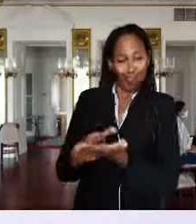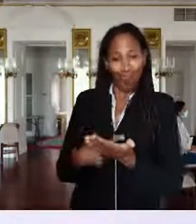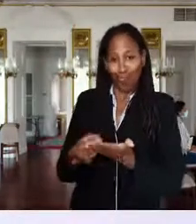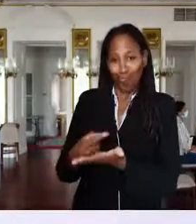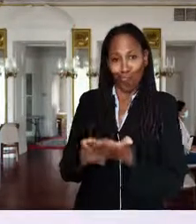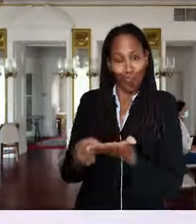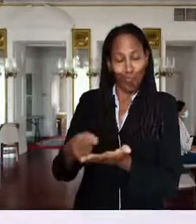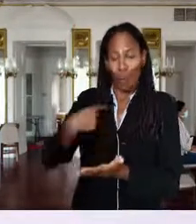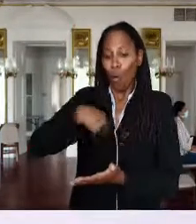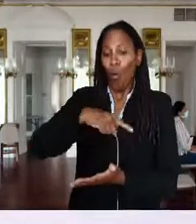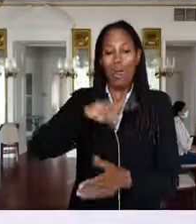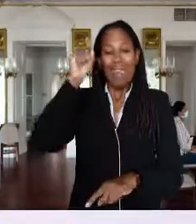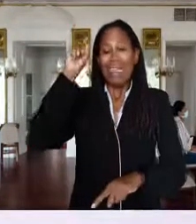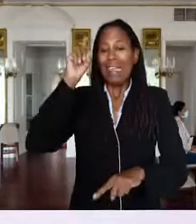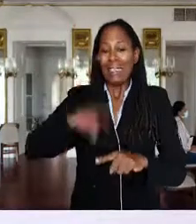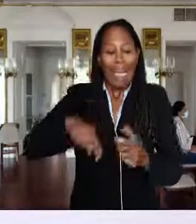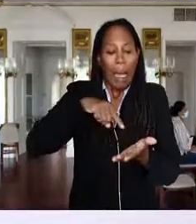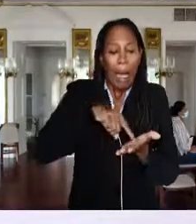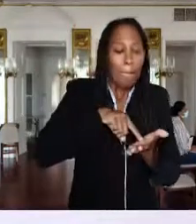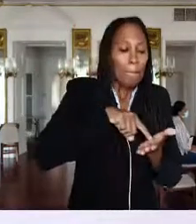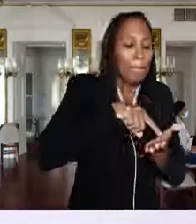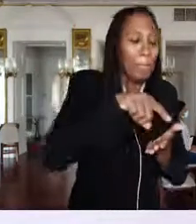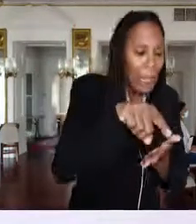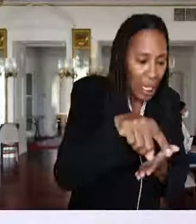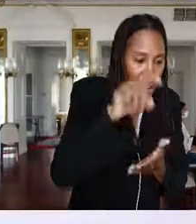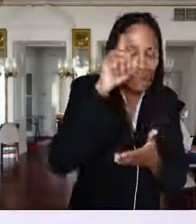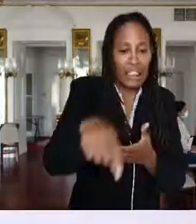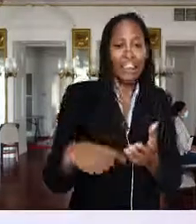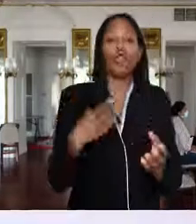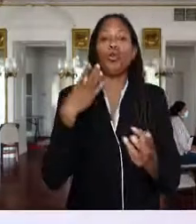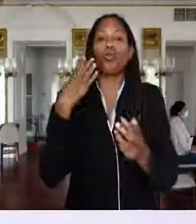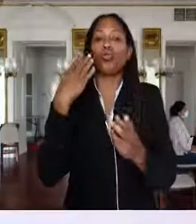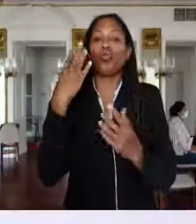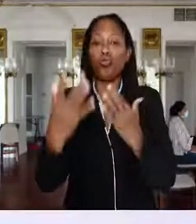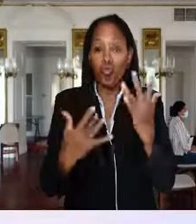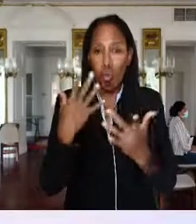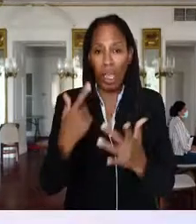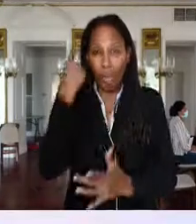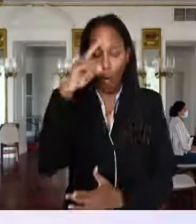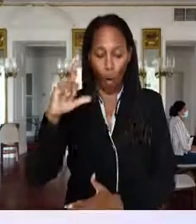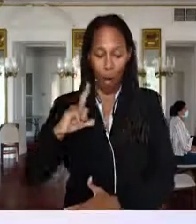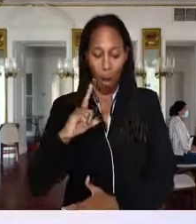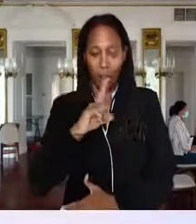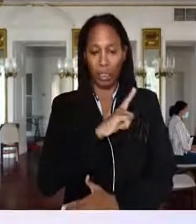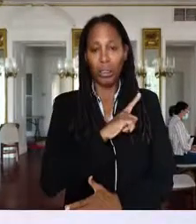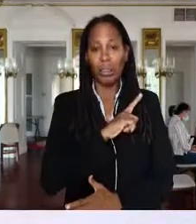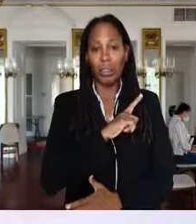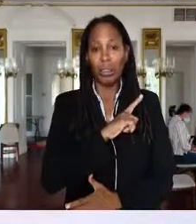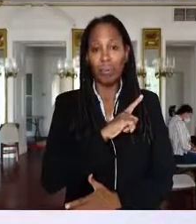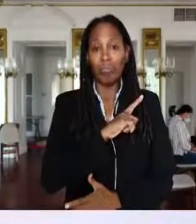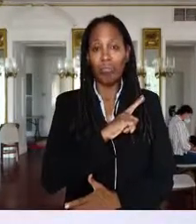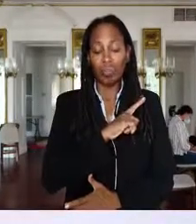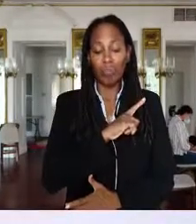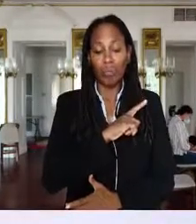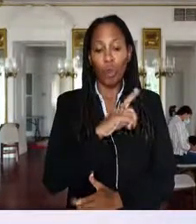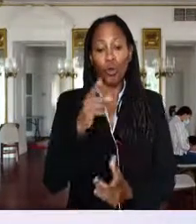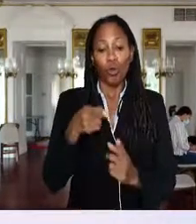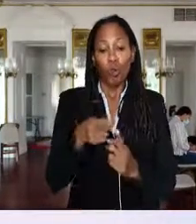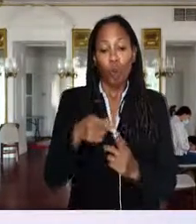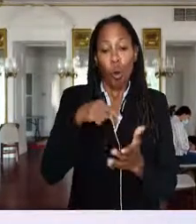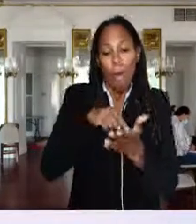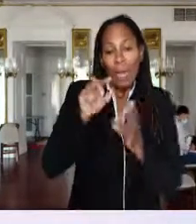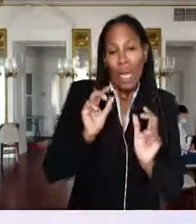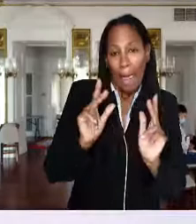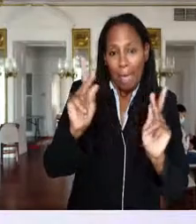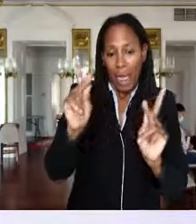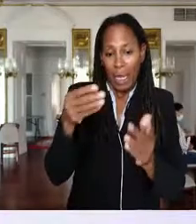from the legislature. We invite them to join us in paying back the people the money that they owe them. The